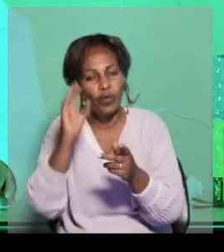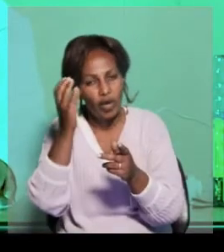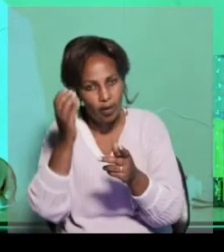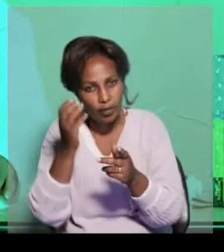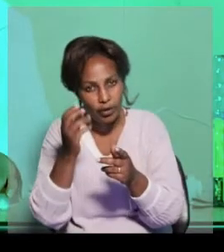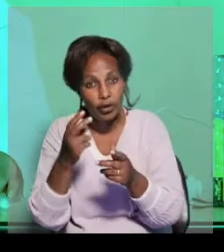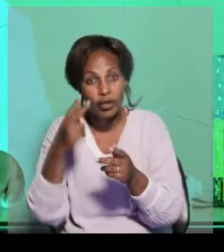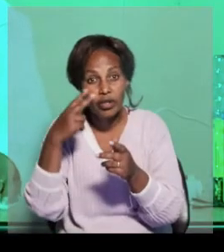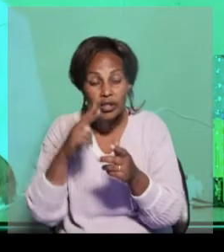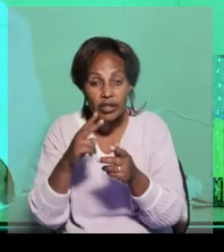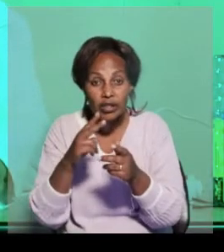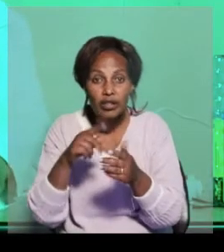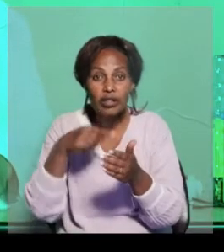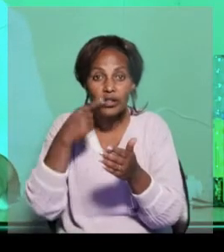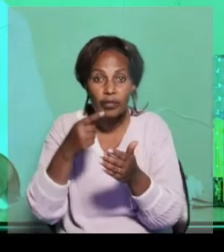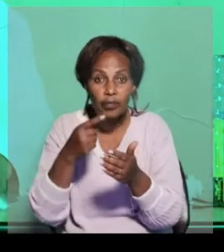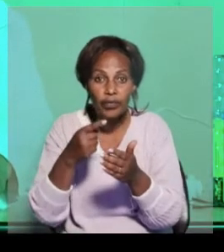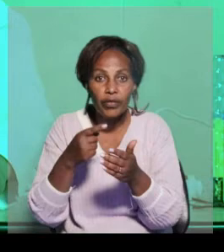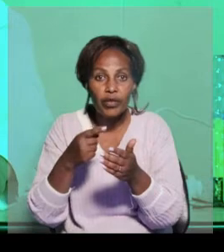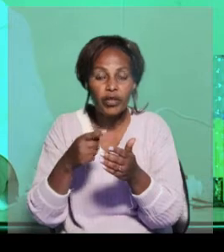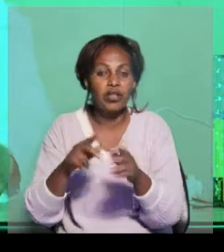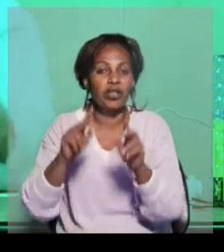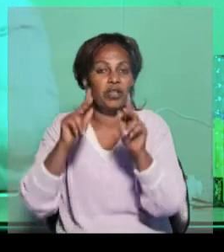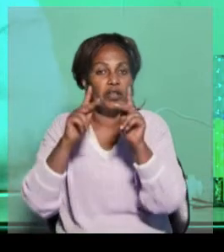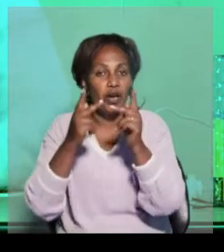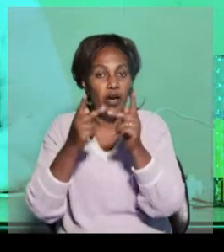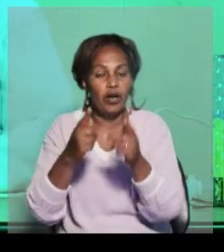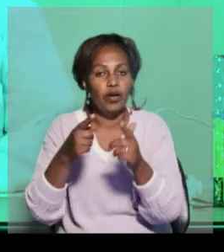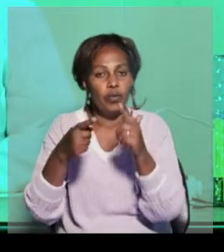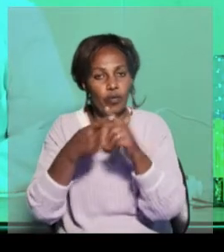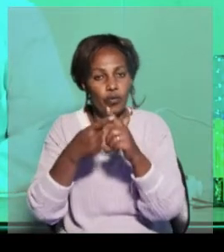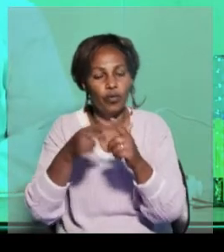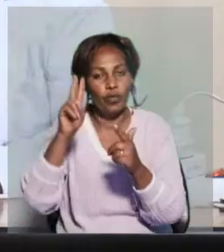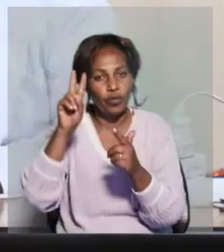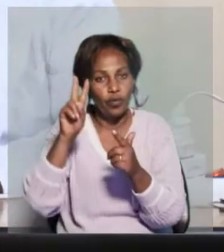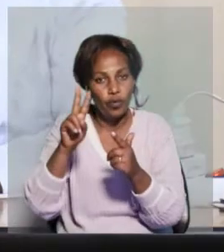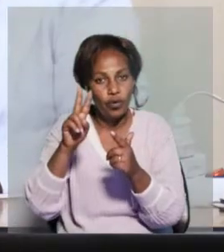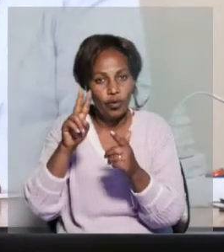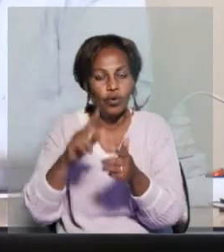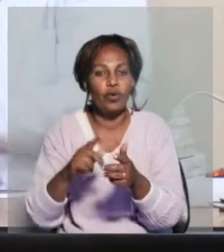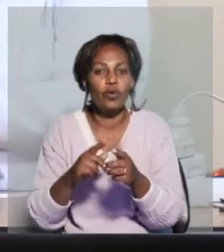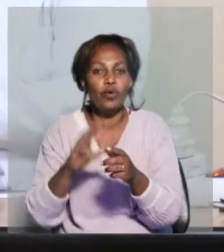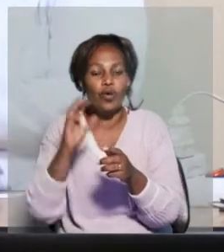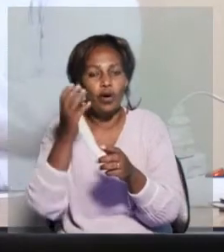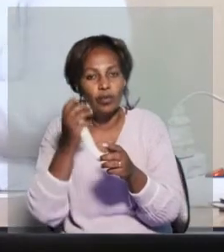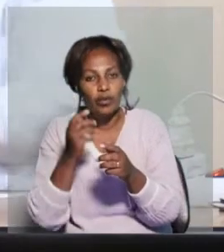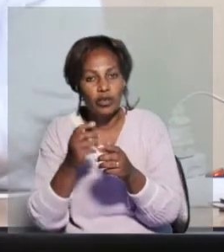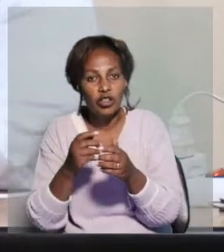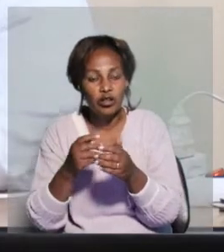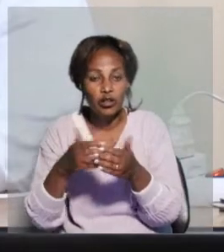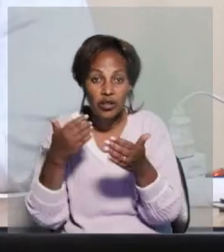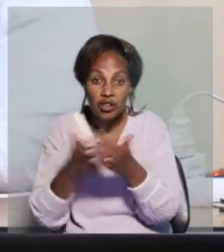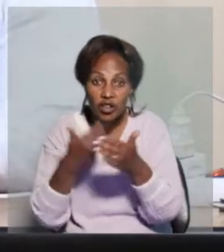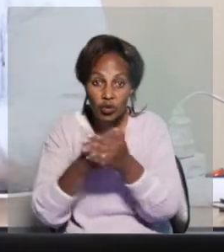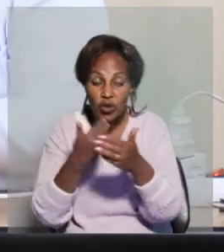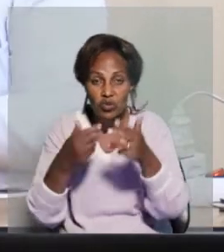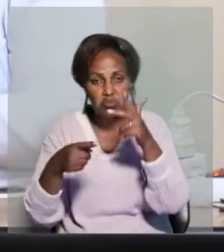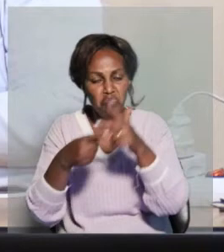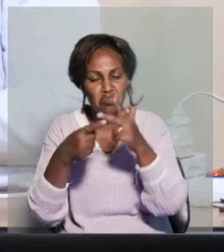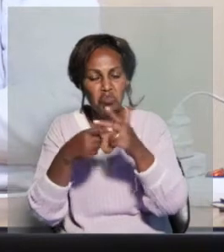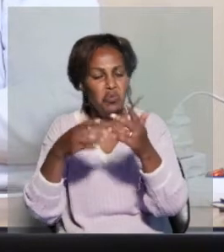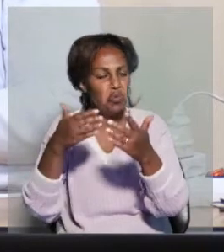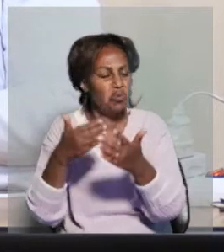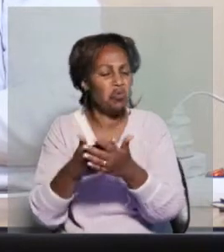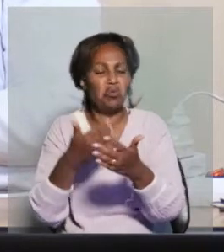We will say it type 2 lamp. The third one is the modern one. You can